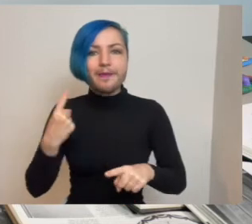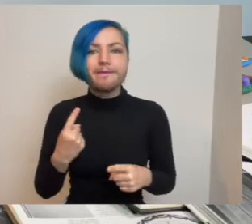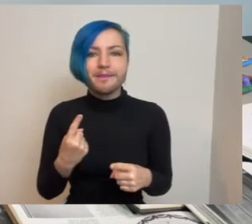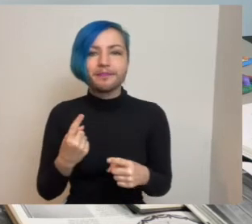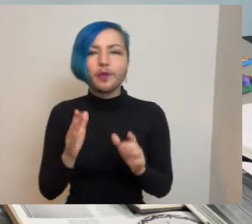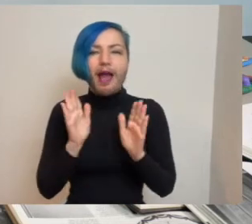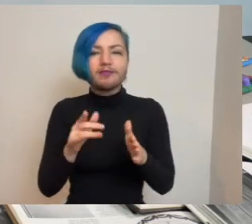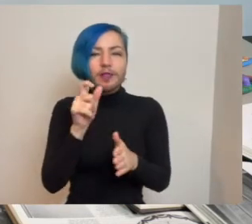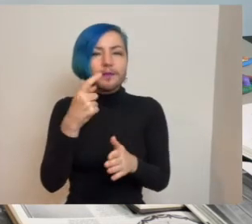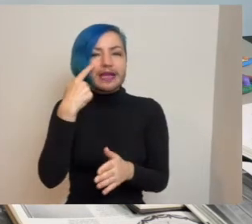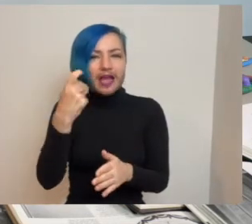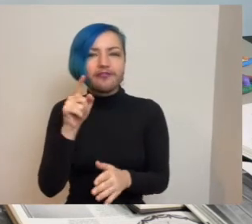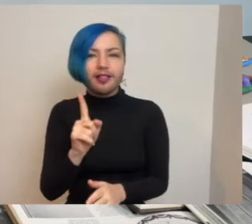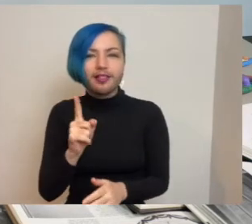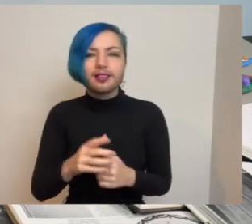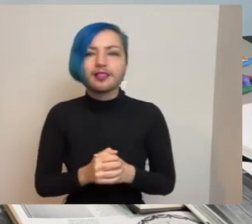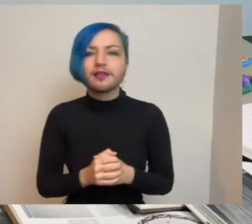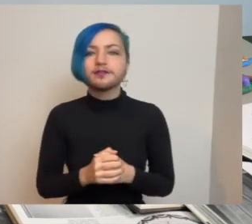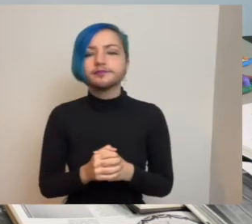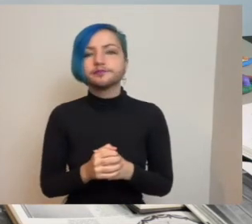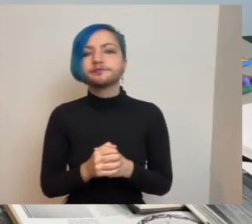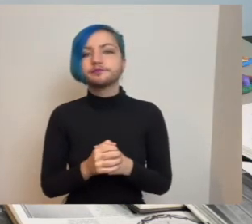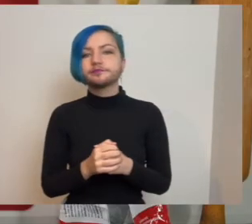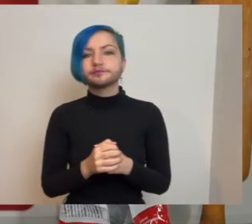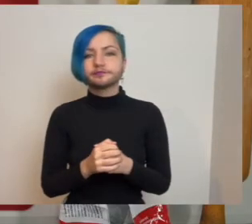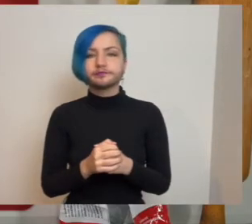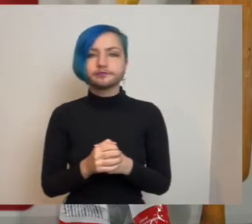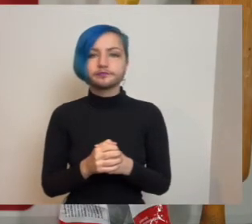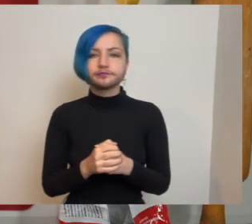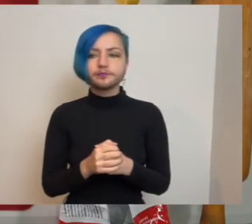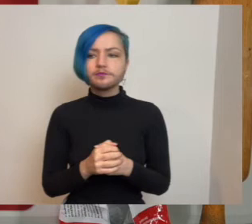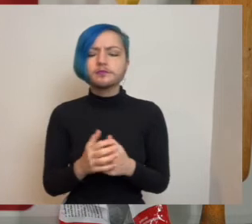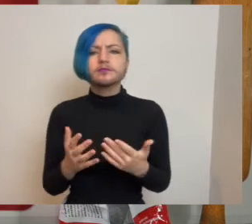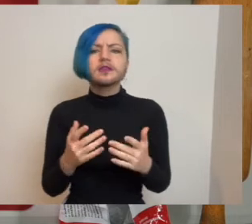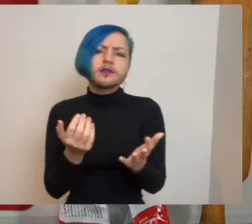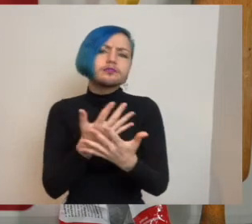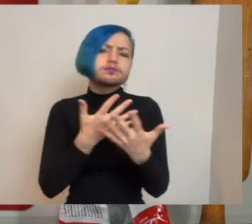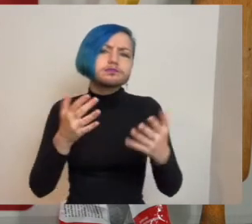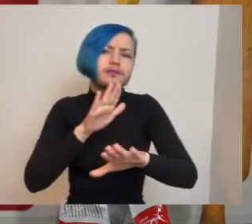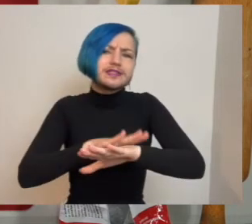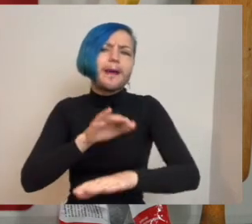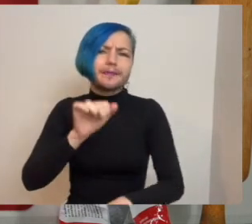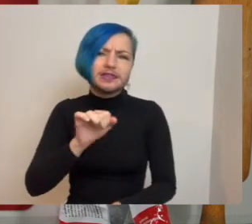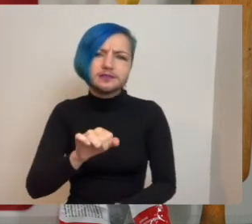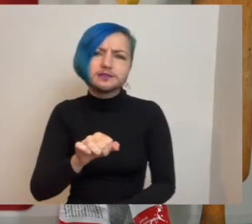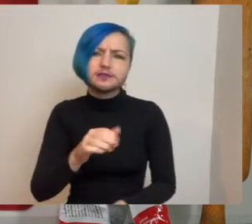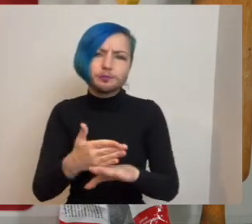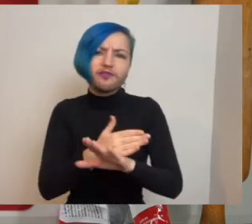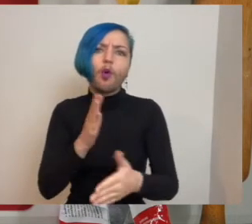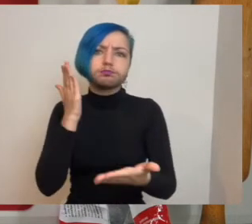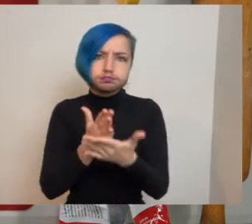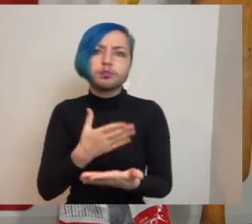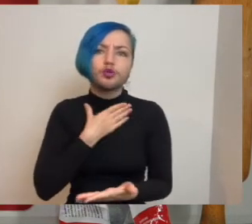have to be a little bit wary of this. It gives you quite a biggish window of time,